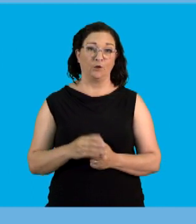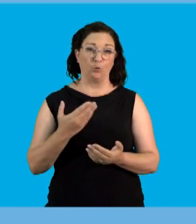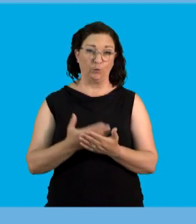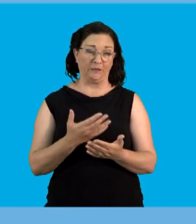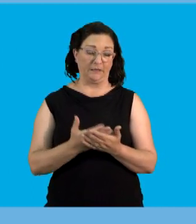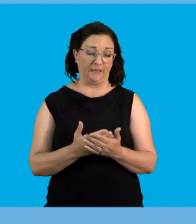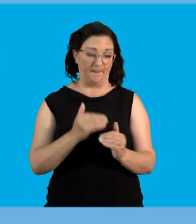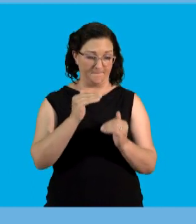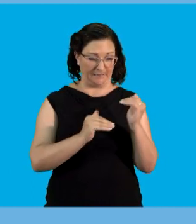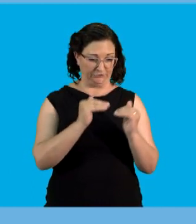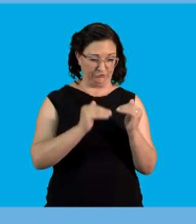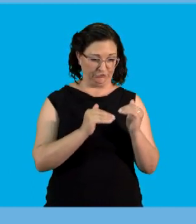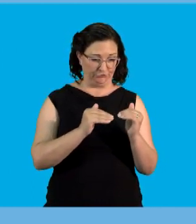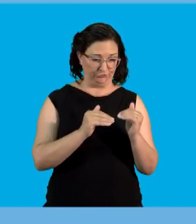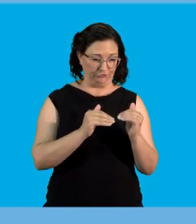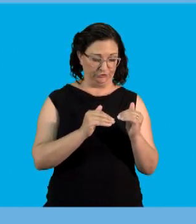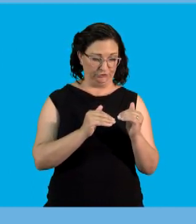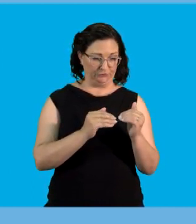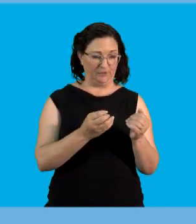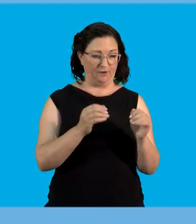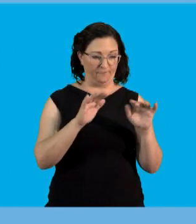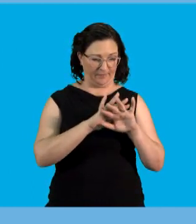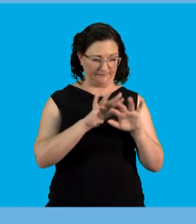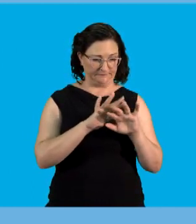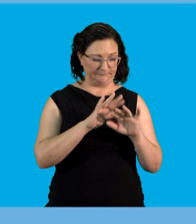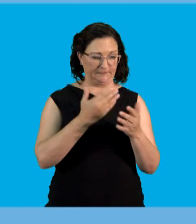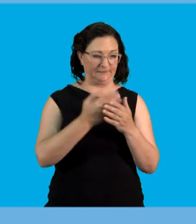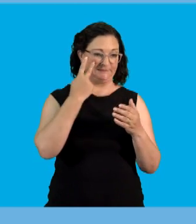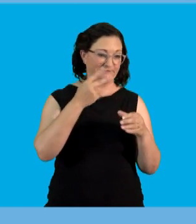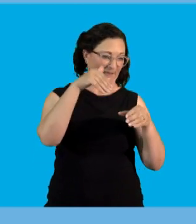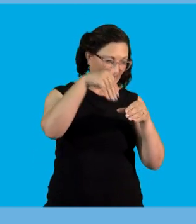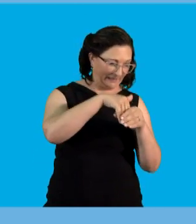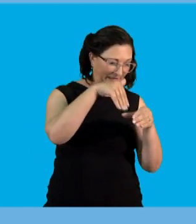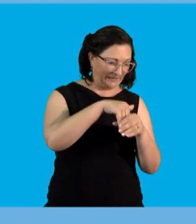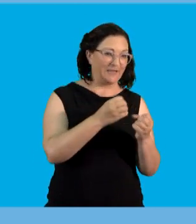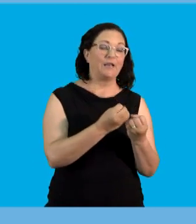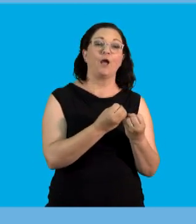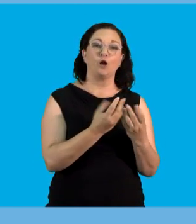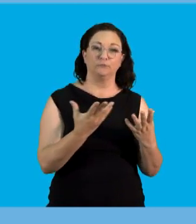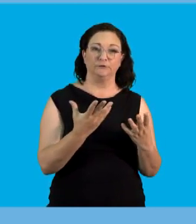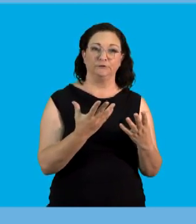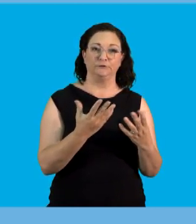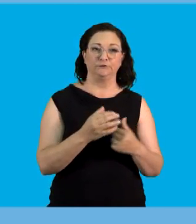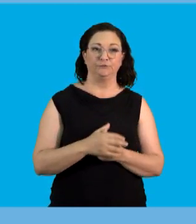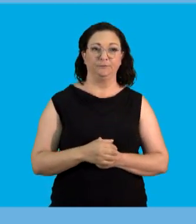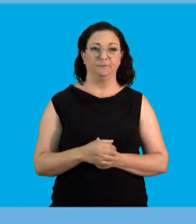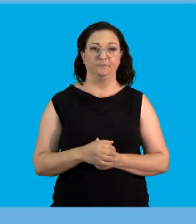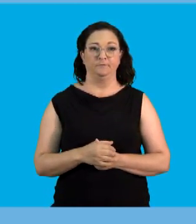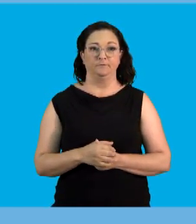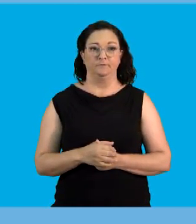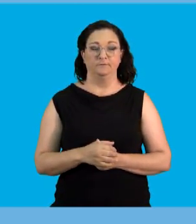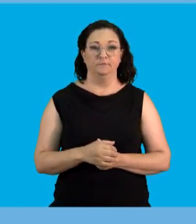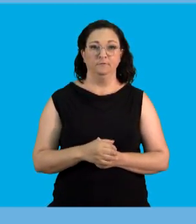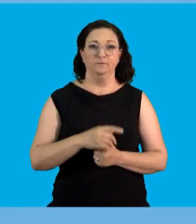we can measure the pressure of the gas, we will have an idea of how much gas is inside the container. So by measuring the pressure that